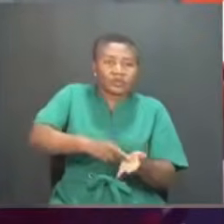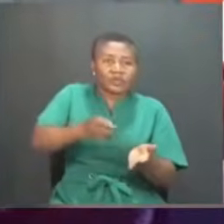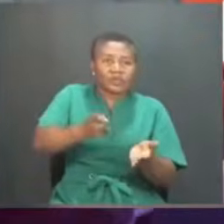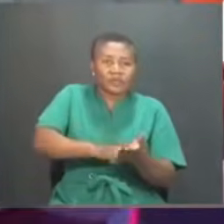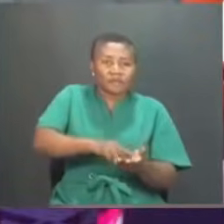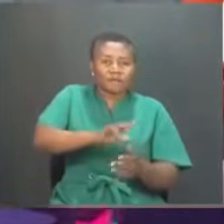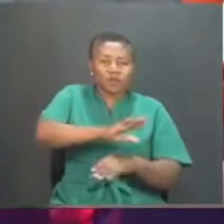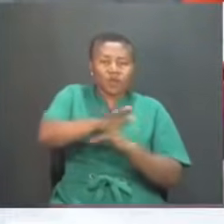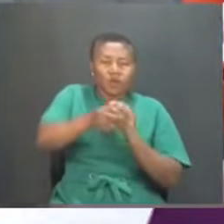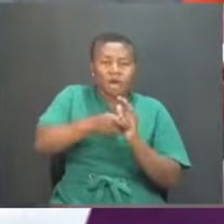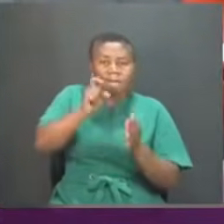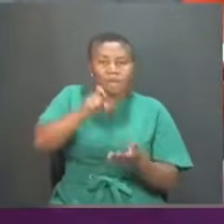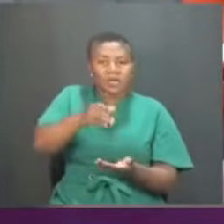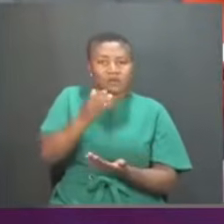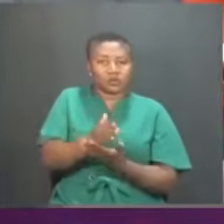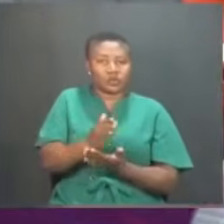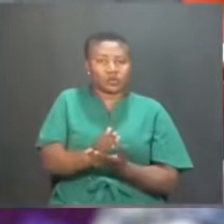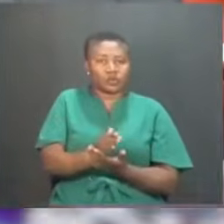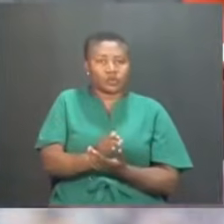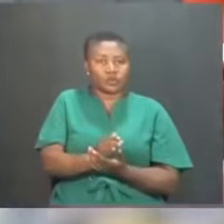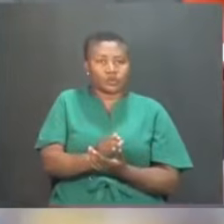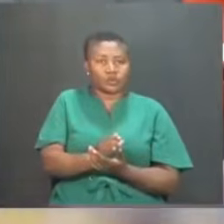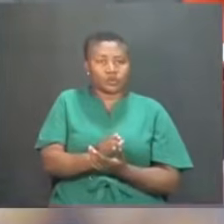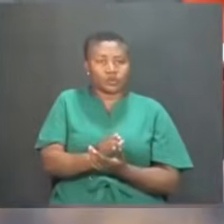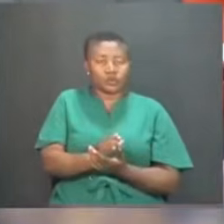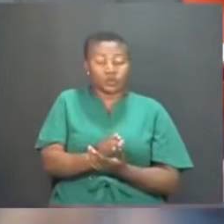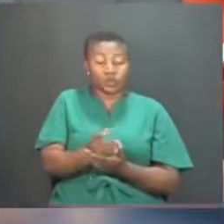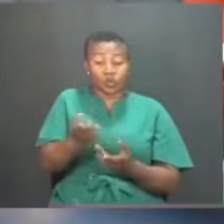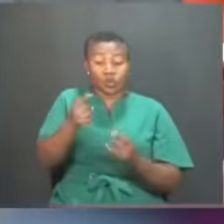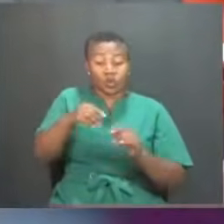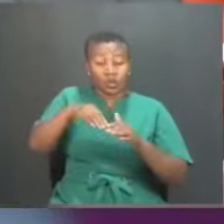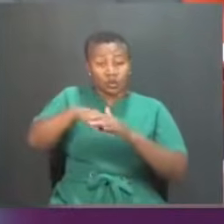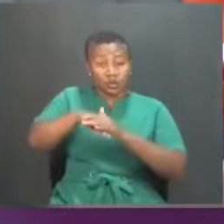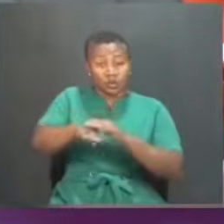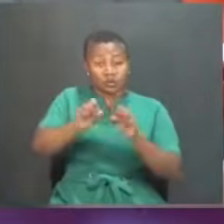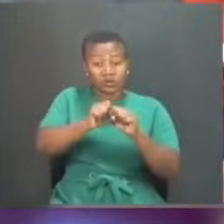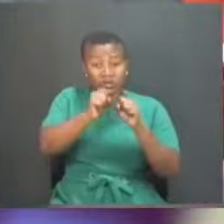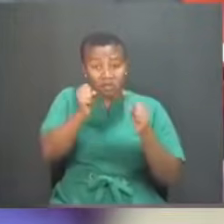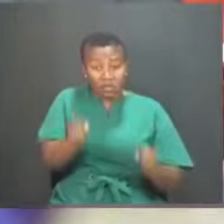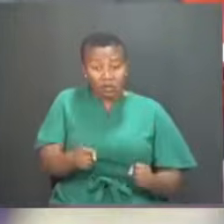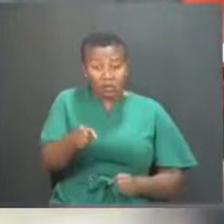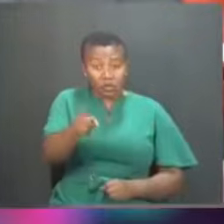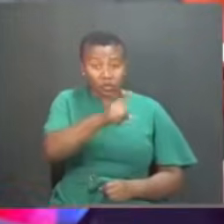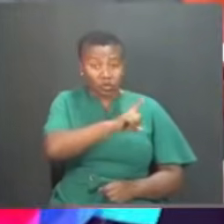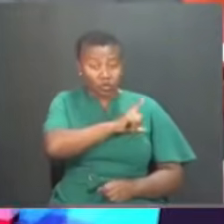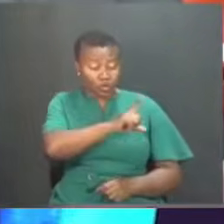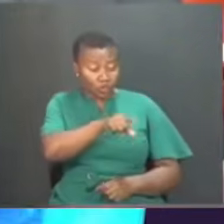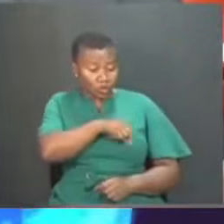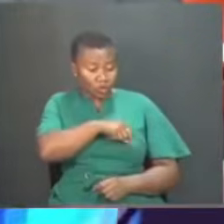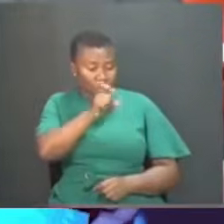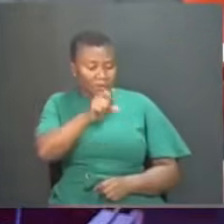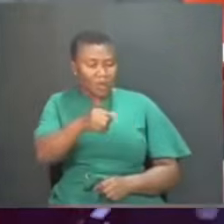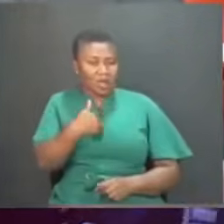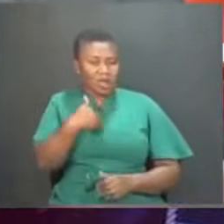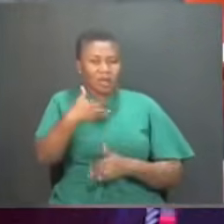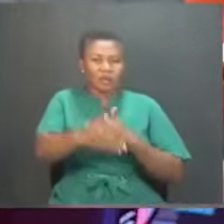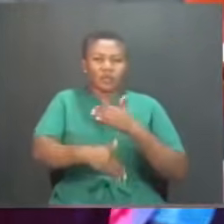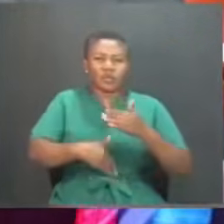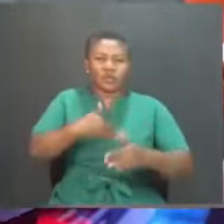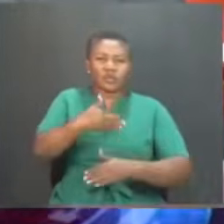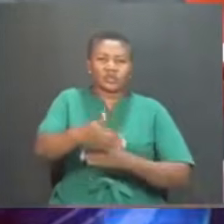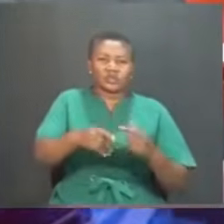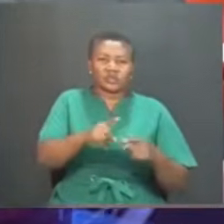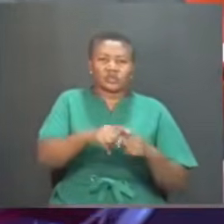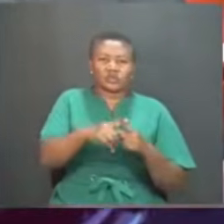also stop. I believe that when people get into the system and they are qualified, we should have a gradual process of recruiting them over